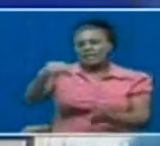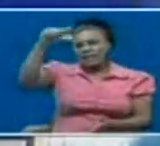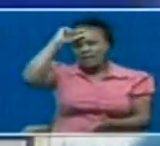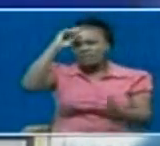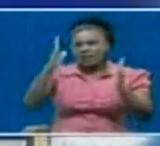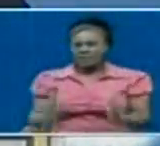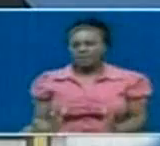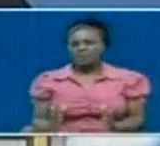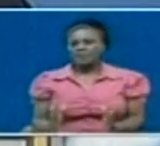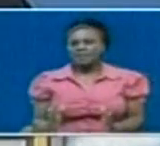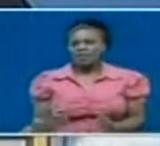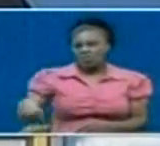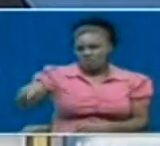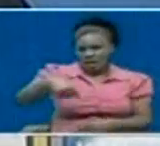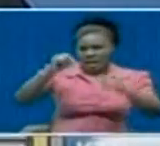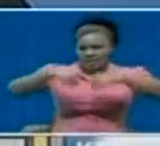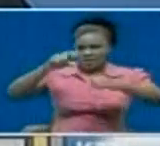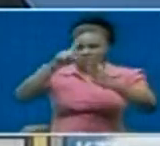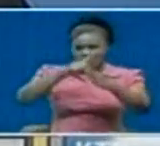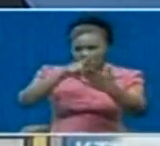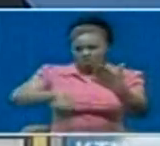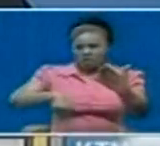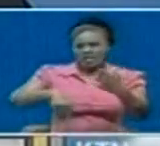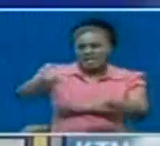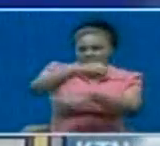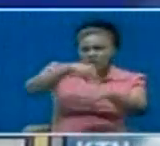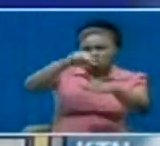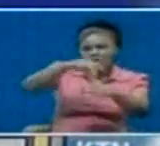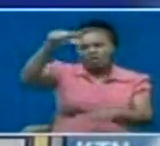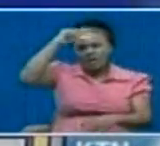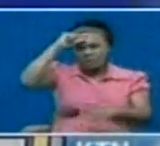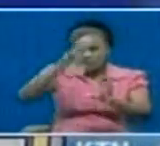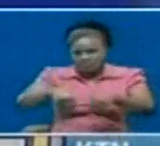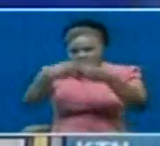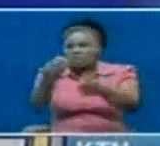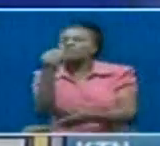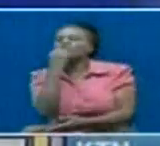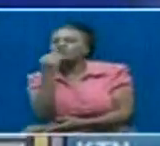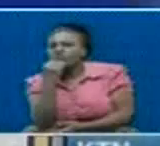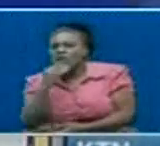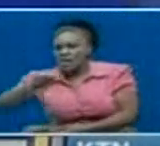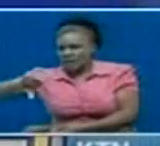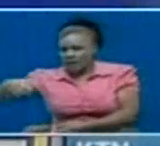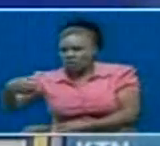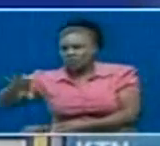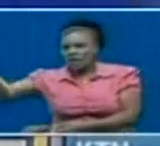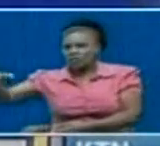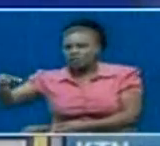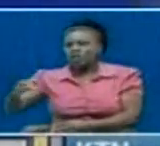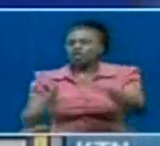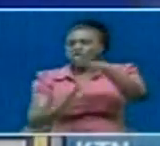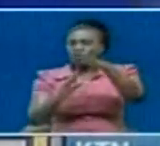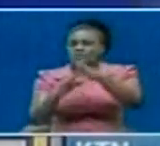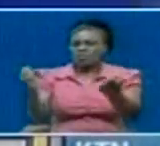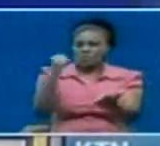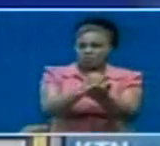counties, that we agree that as a national government, we'll avail food up to the county headquarters, distribution of